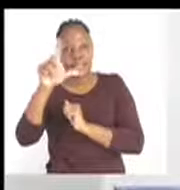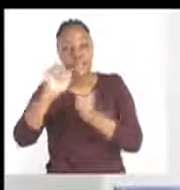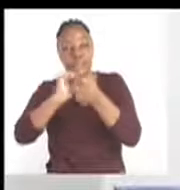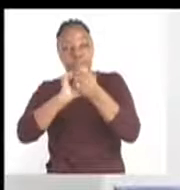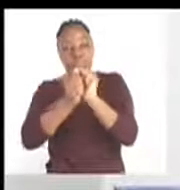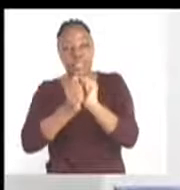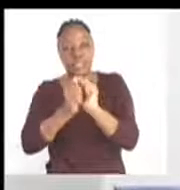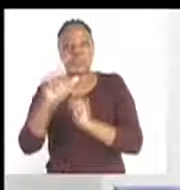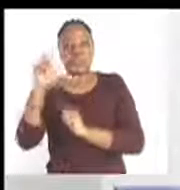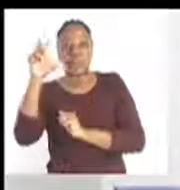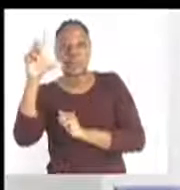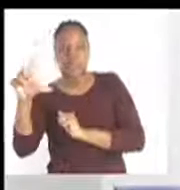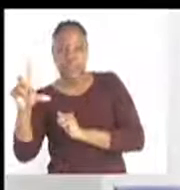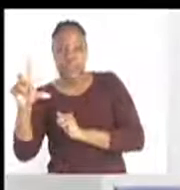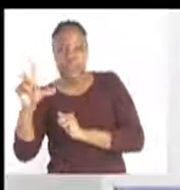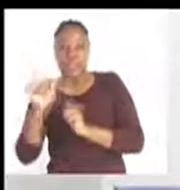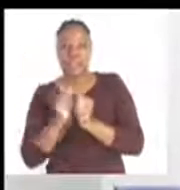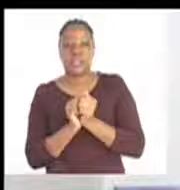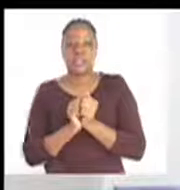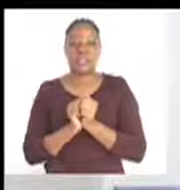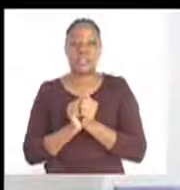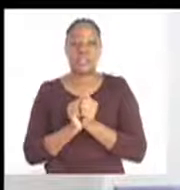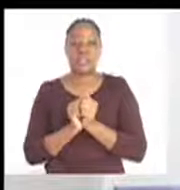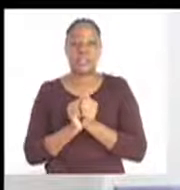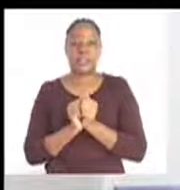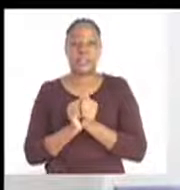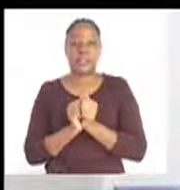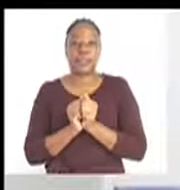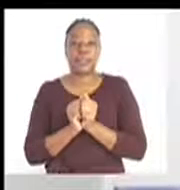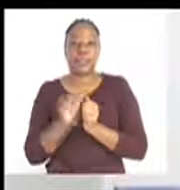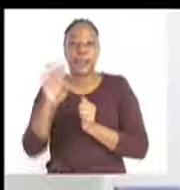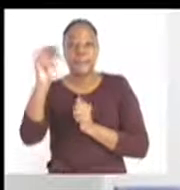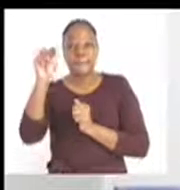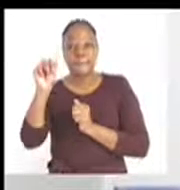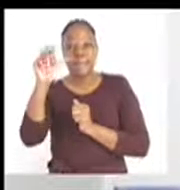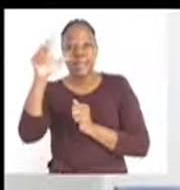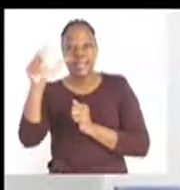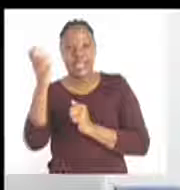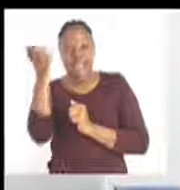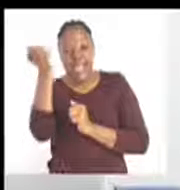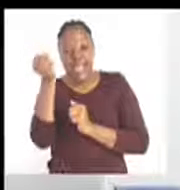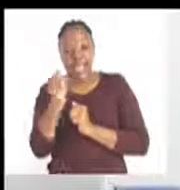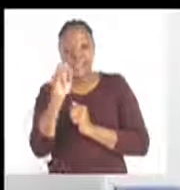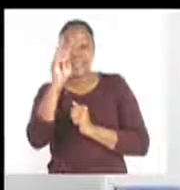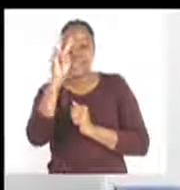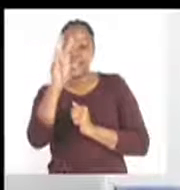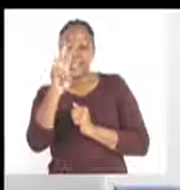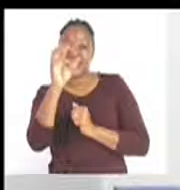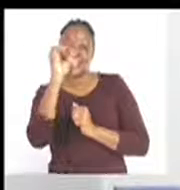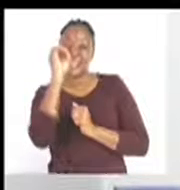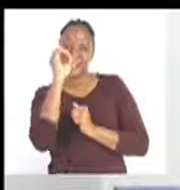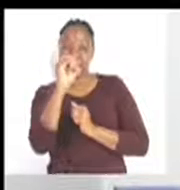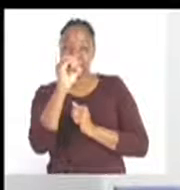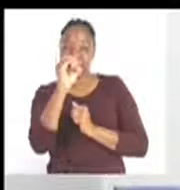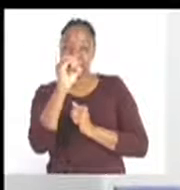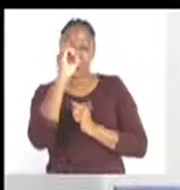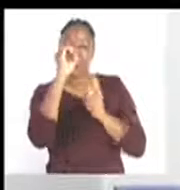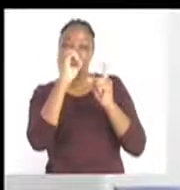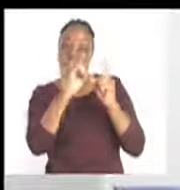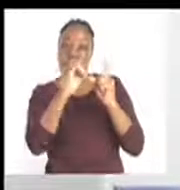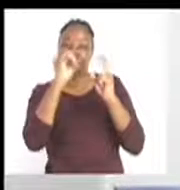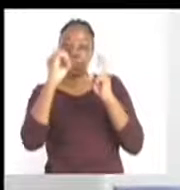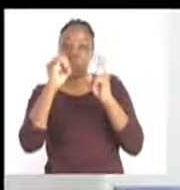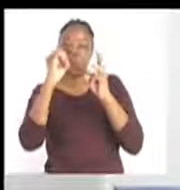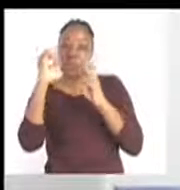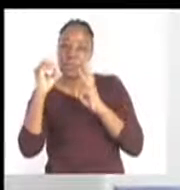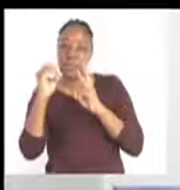3 zeros for milliliters. So when we are converting to liters, instead of adding the 3